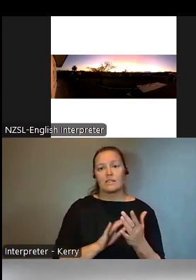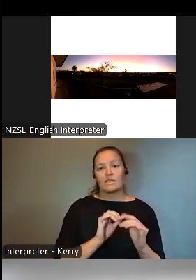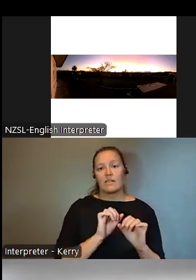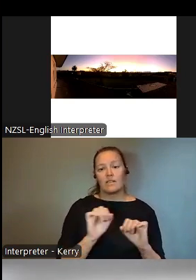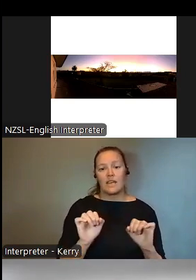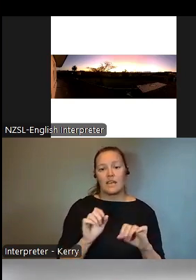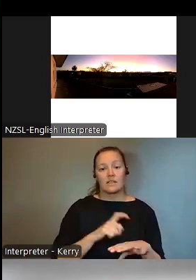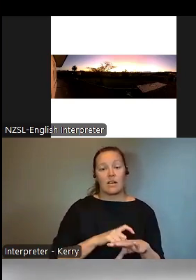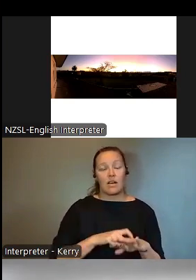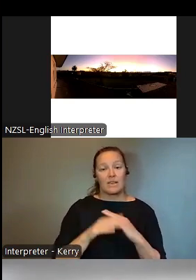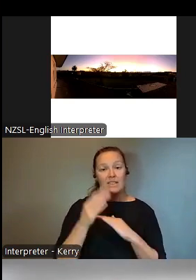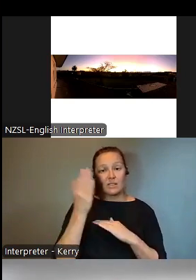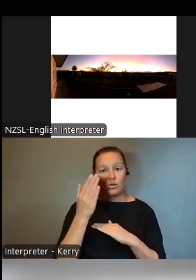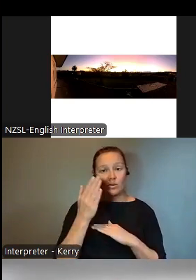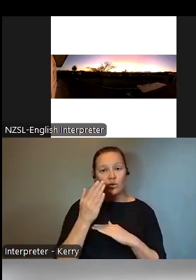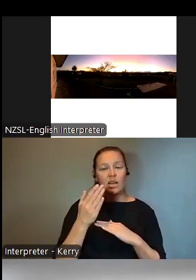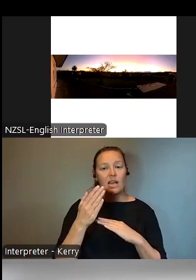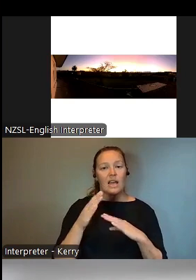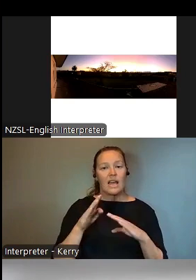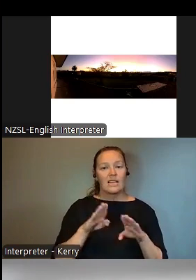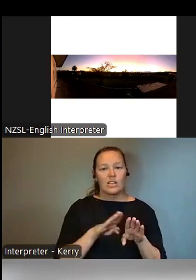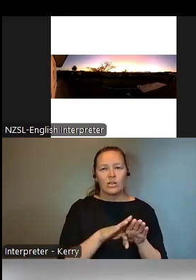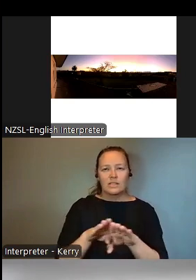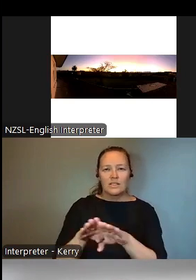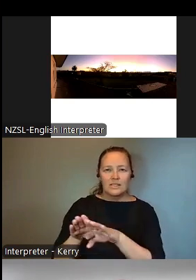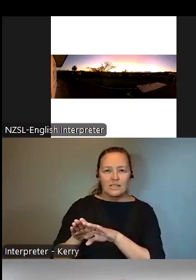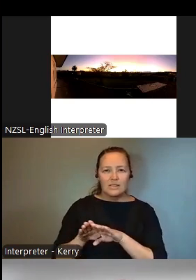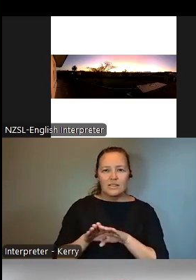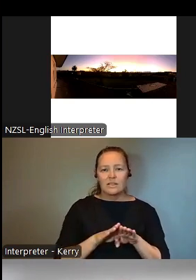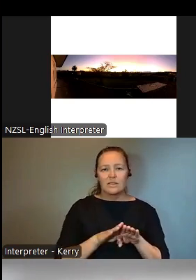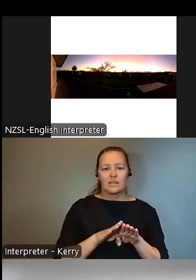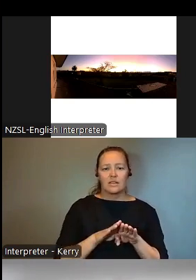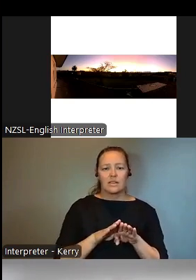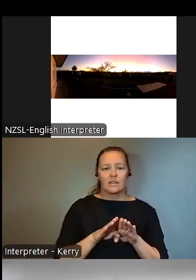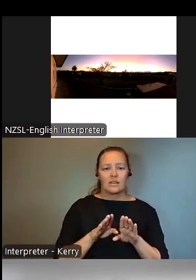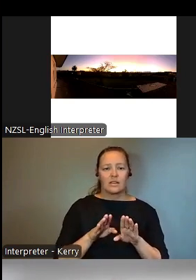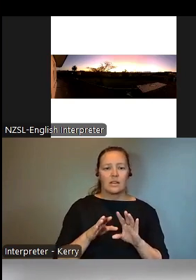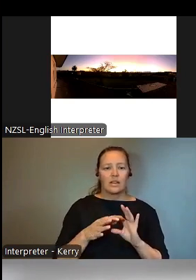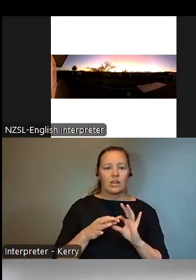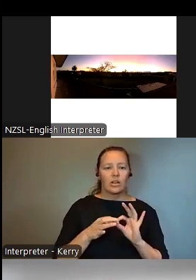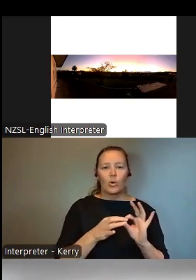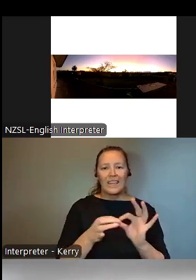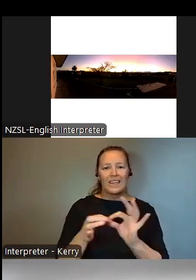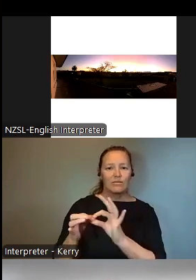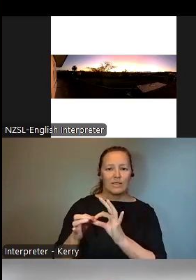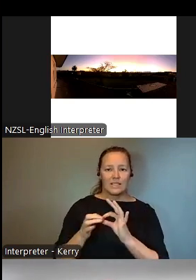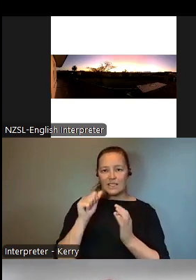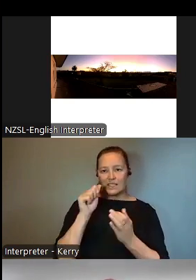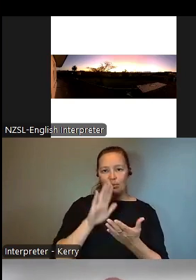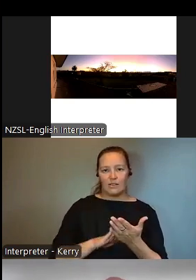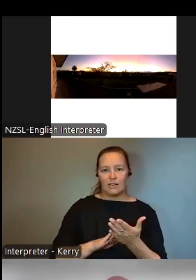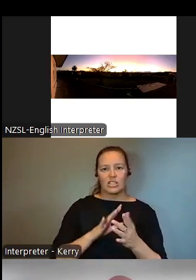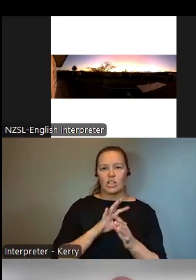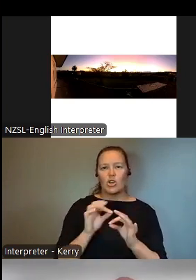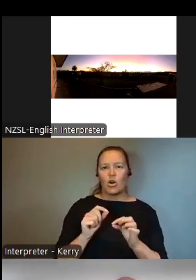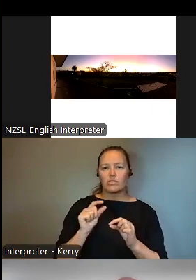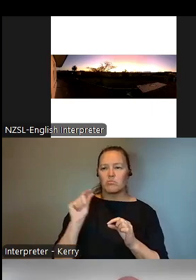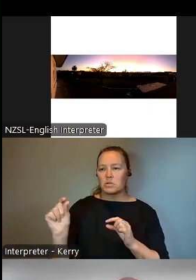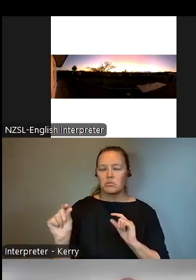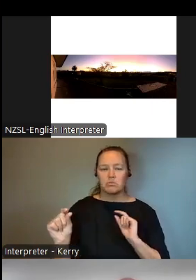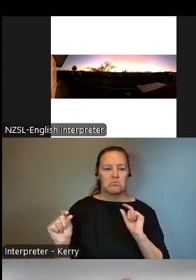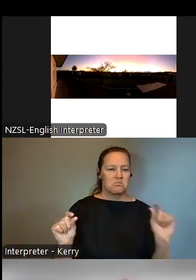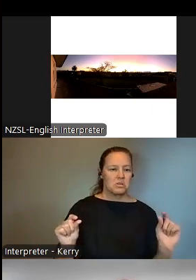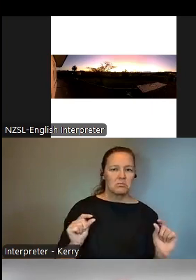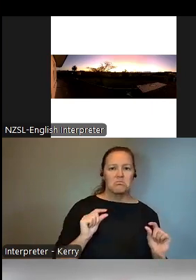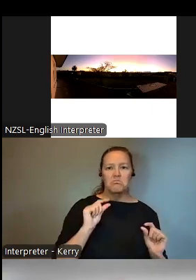time through school as a consistent, coherent, joined up experience rather than things that are piecemeal or